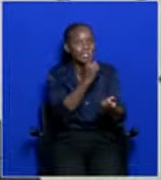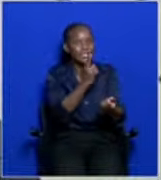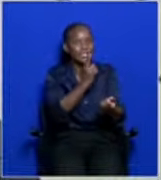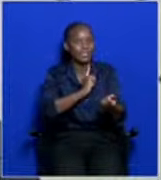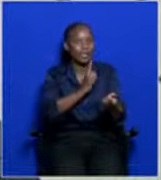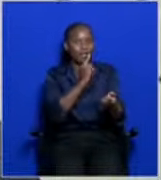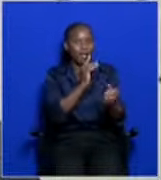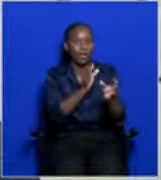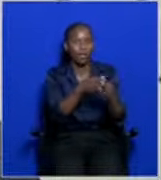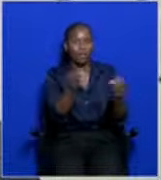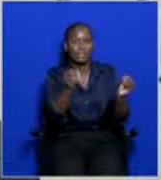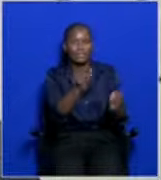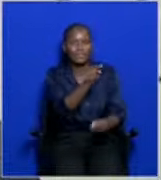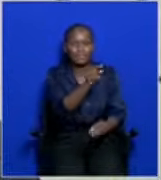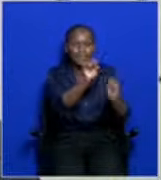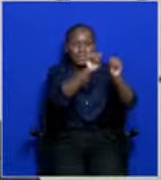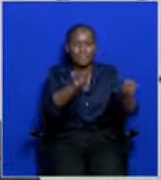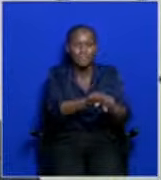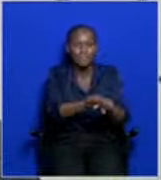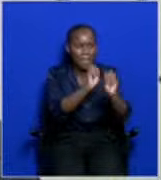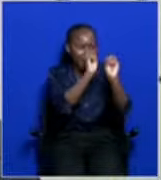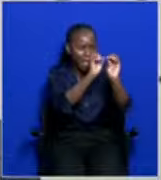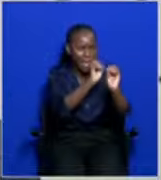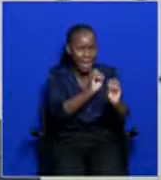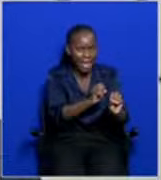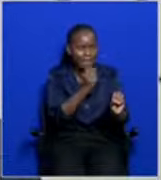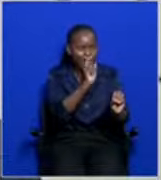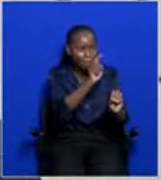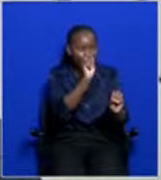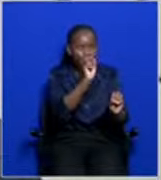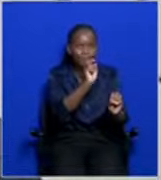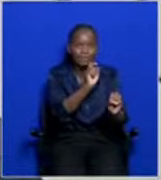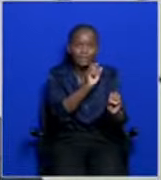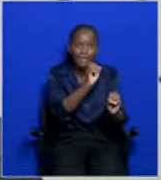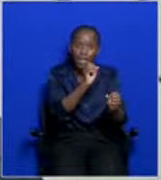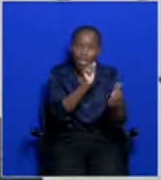Thank you. Thank you, Commissioner Khumalo.